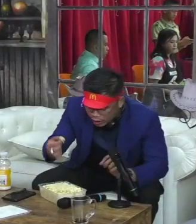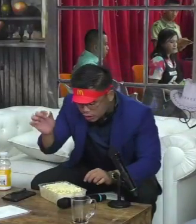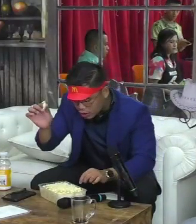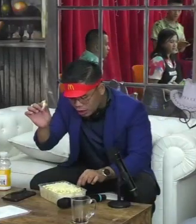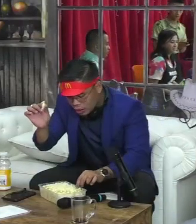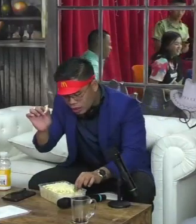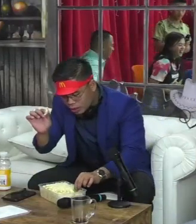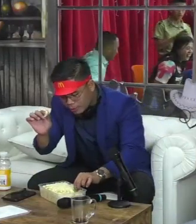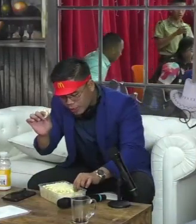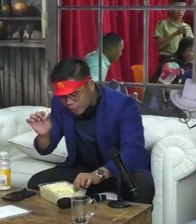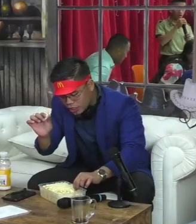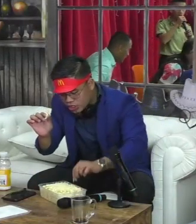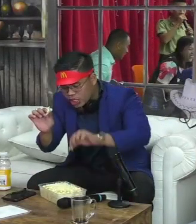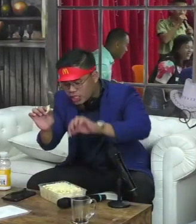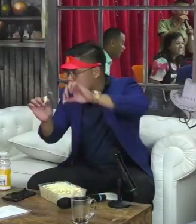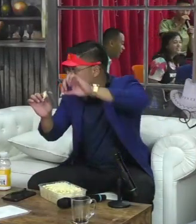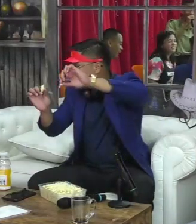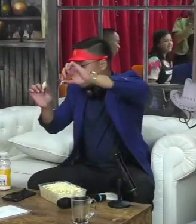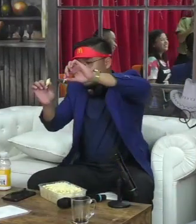shell?